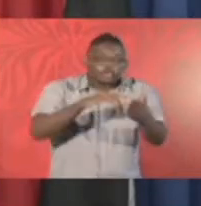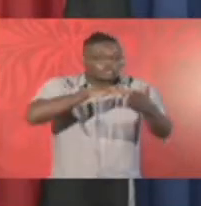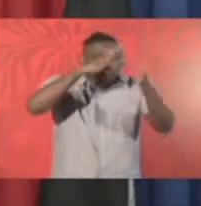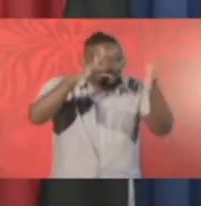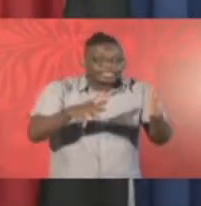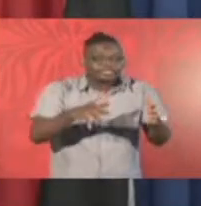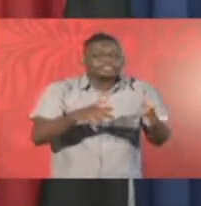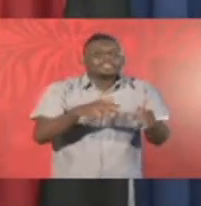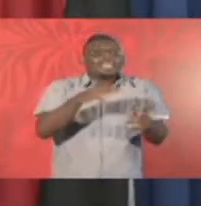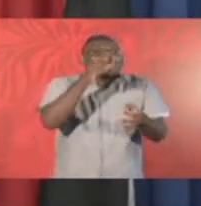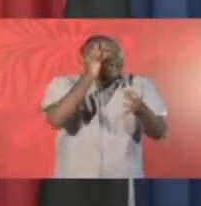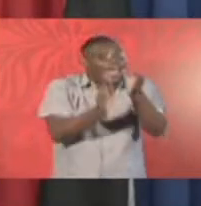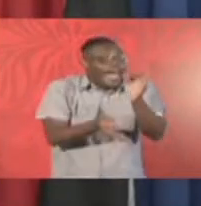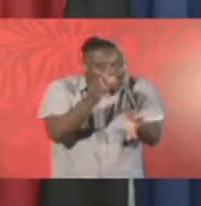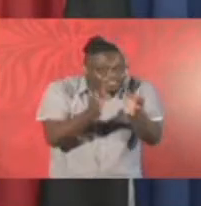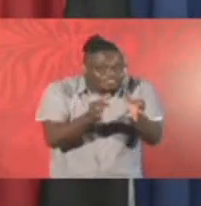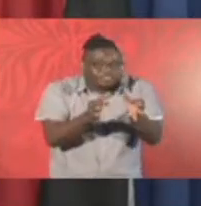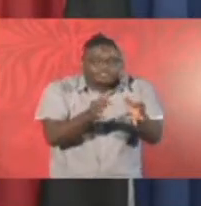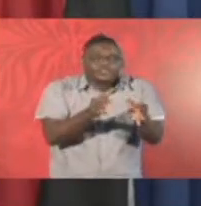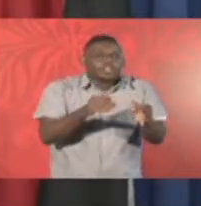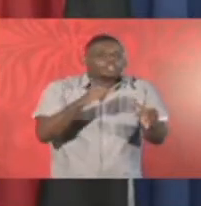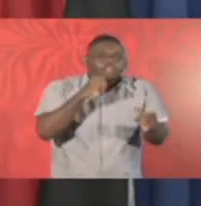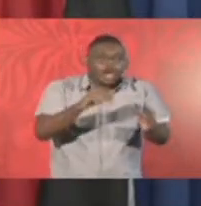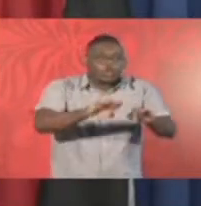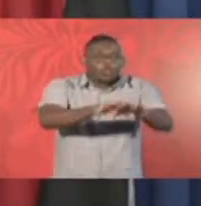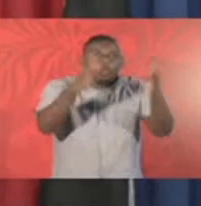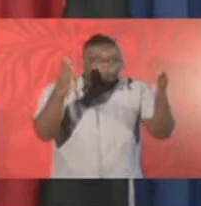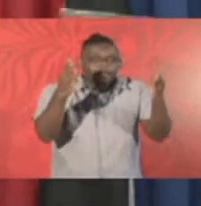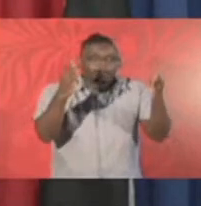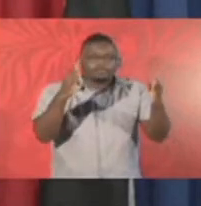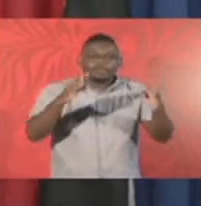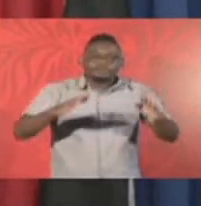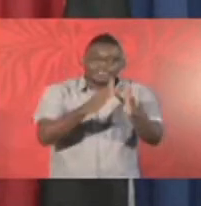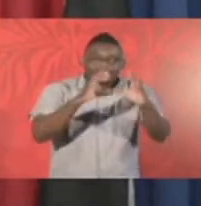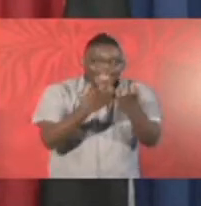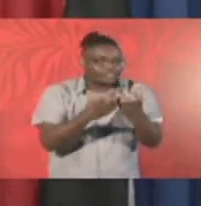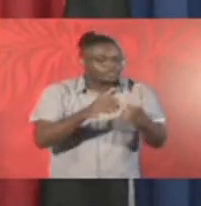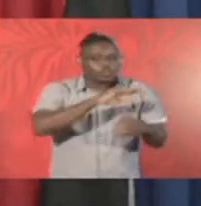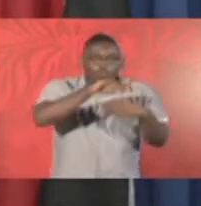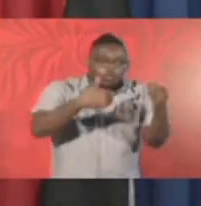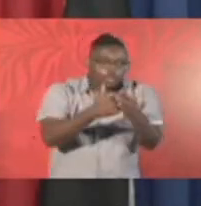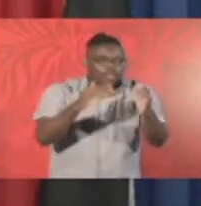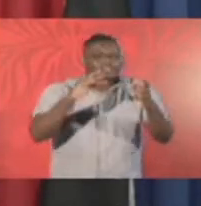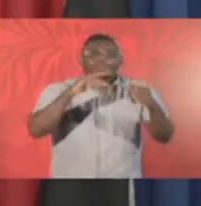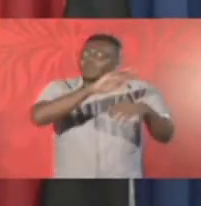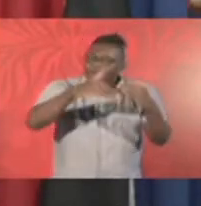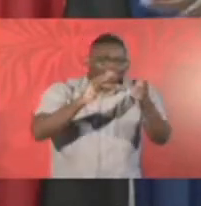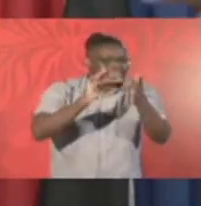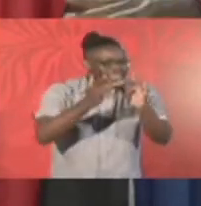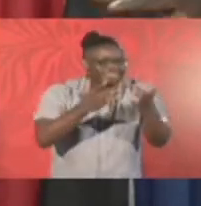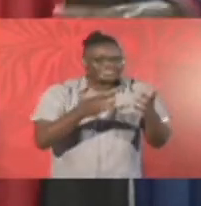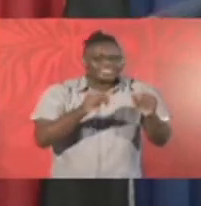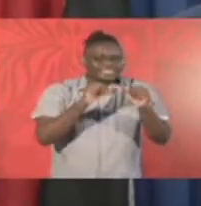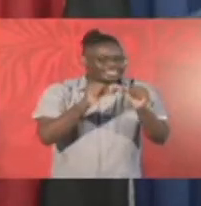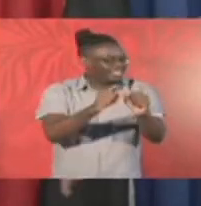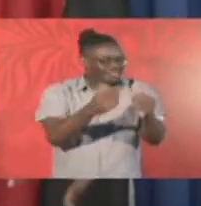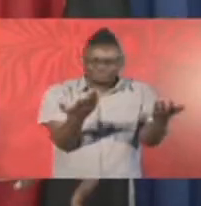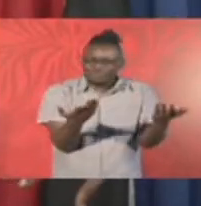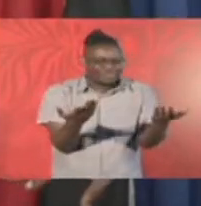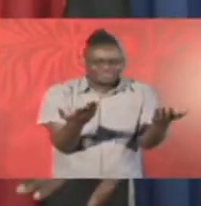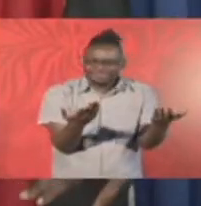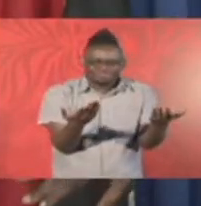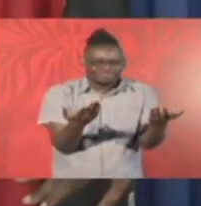we don't open up face-to-face, all students will be having their school away from the